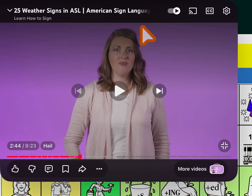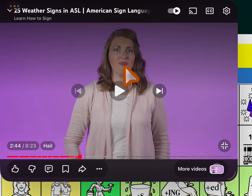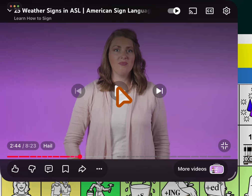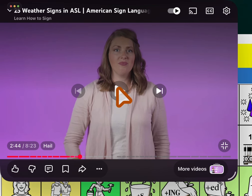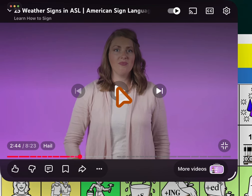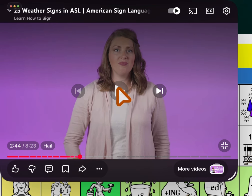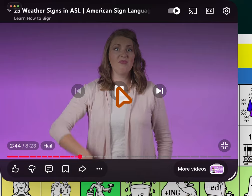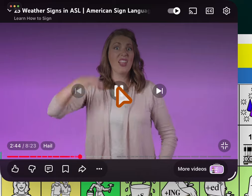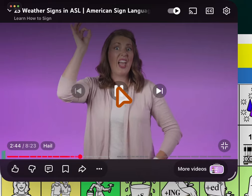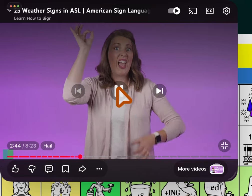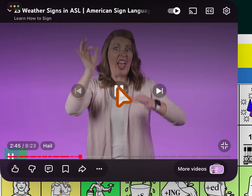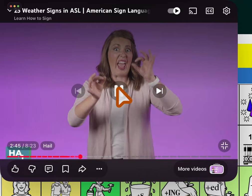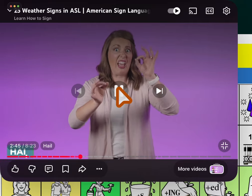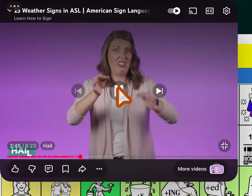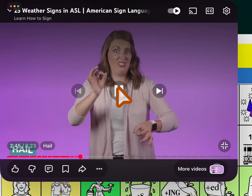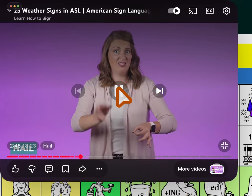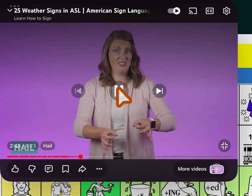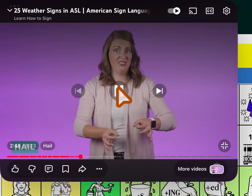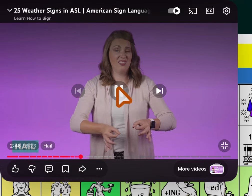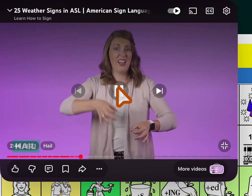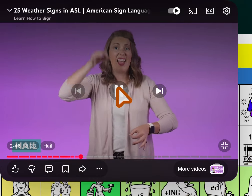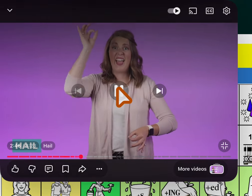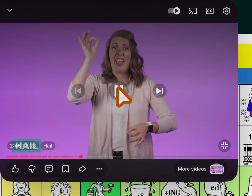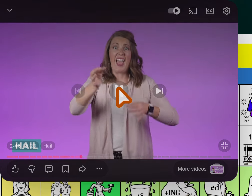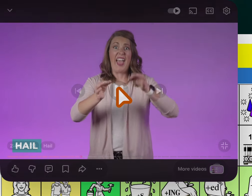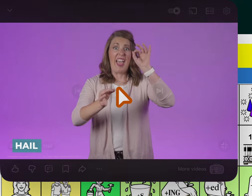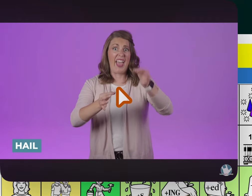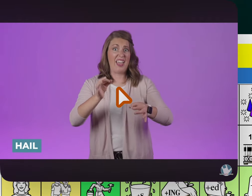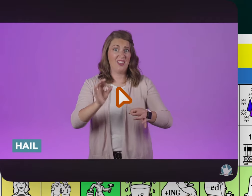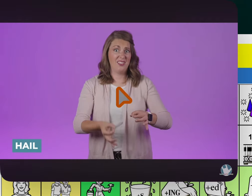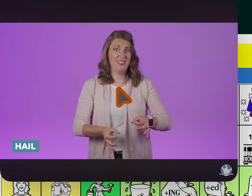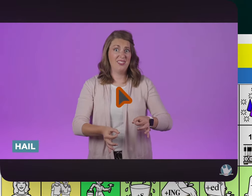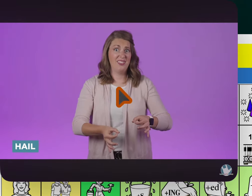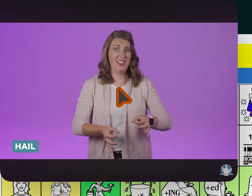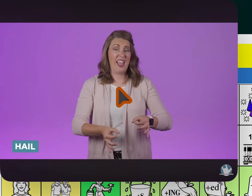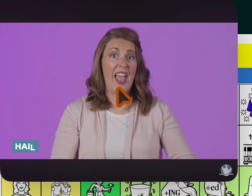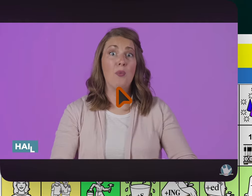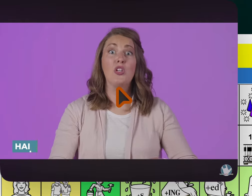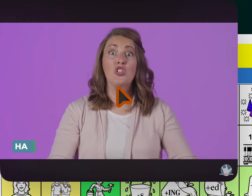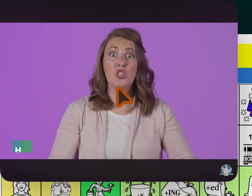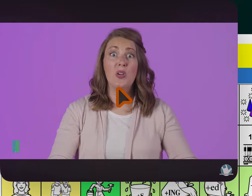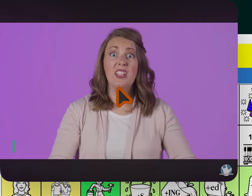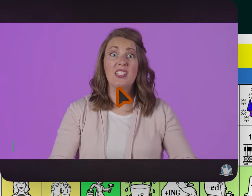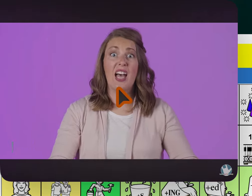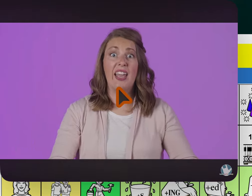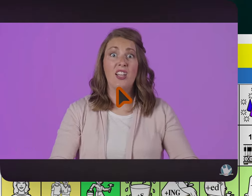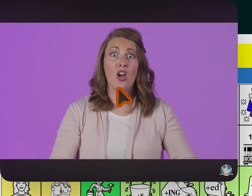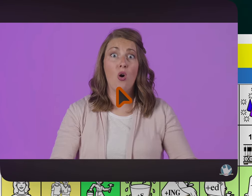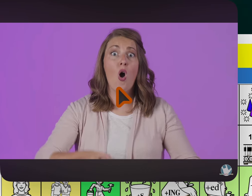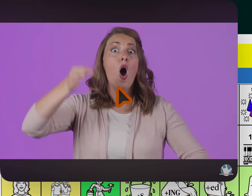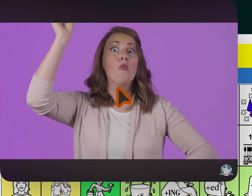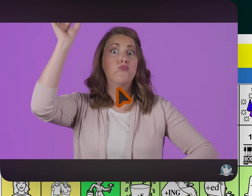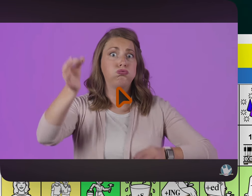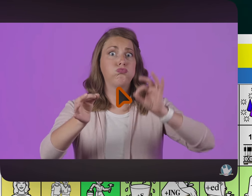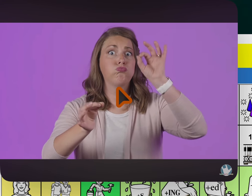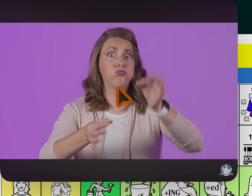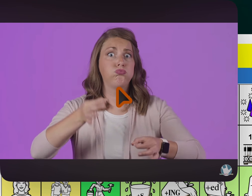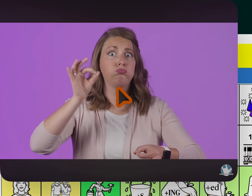Hail. Hail. And when you're doing this sign, go